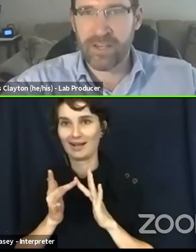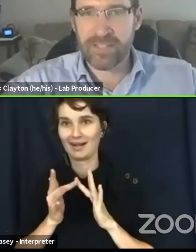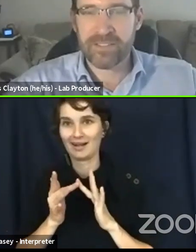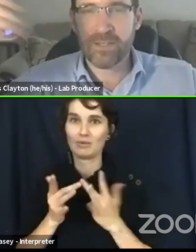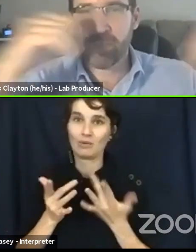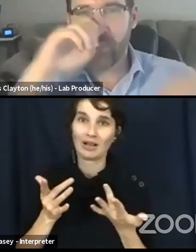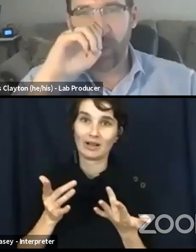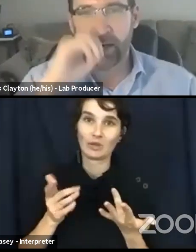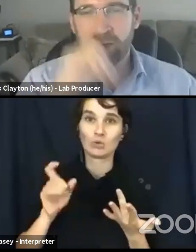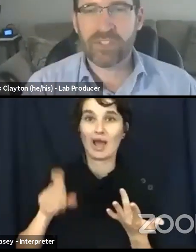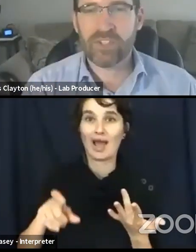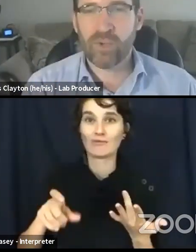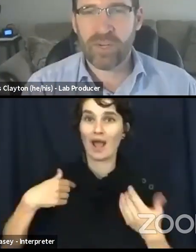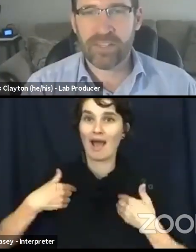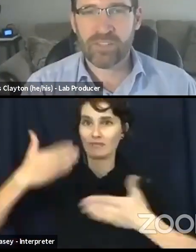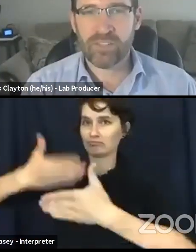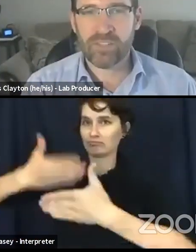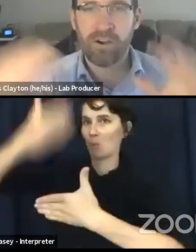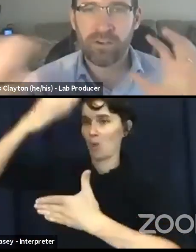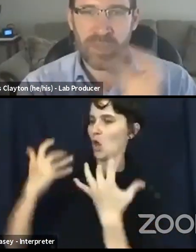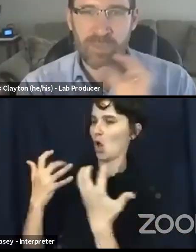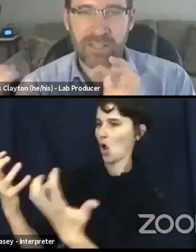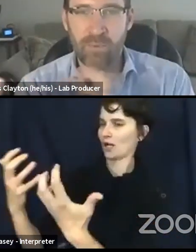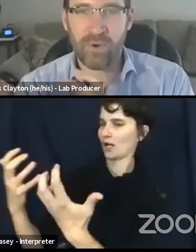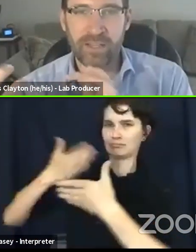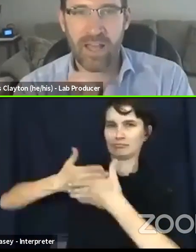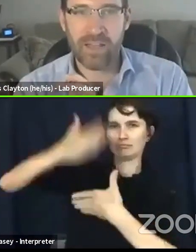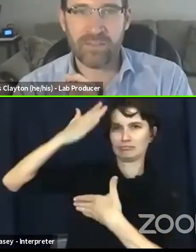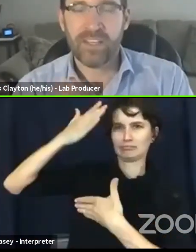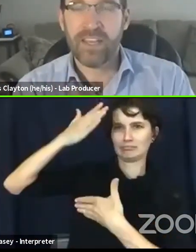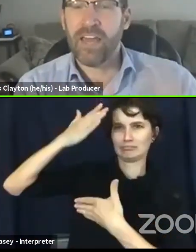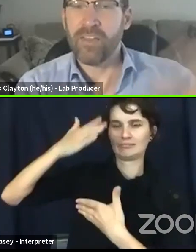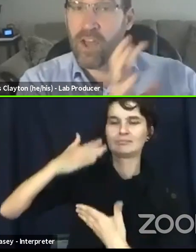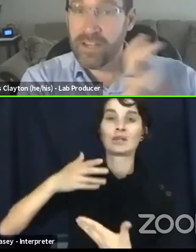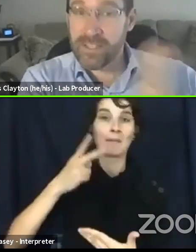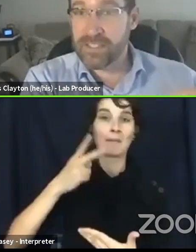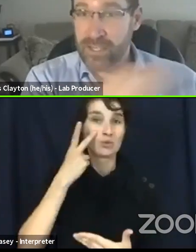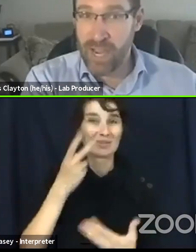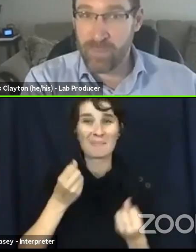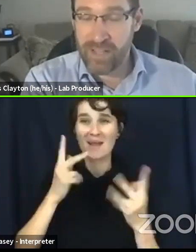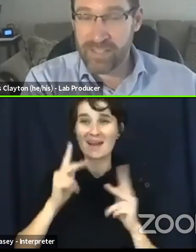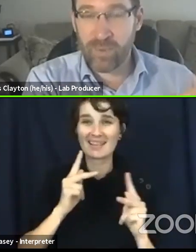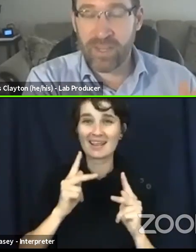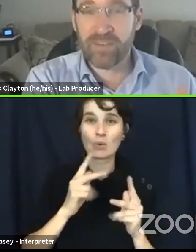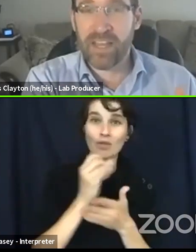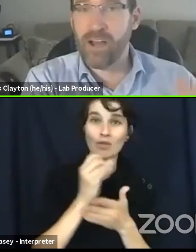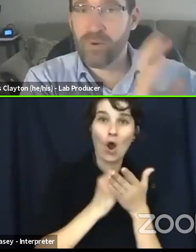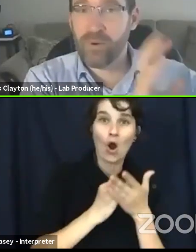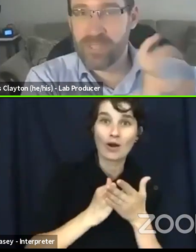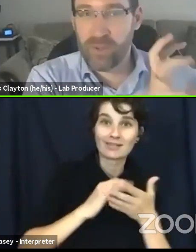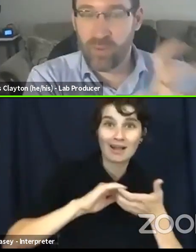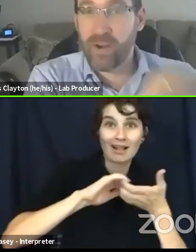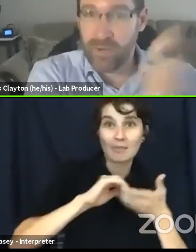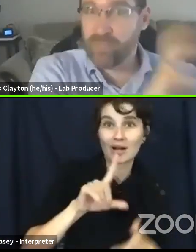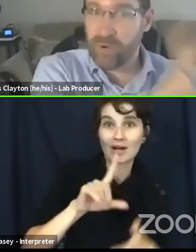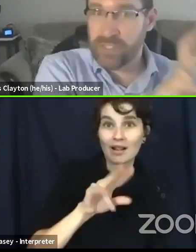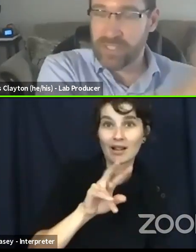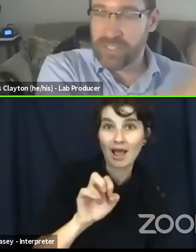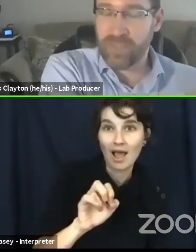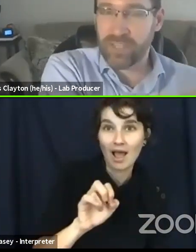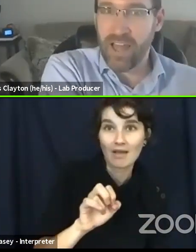the audience, right? And we've seen so many things where the artists may be collaborating live and the audiences in a chat box like we have now or in some other way